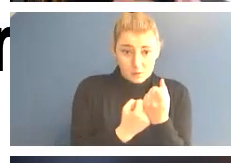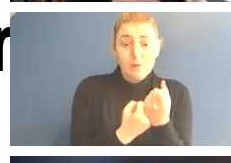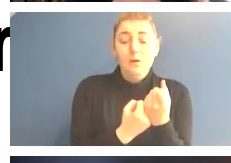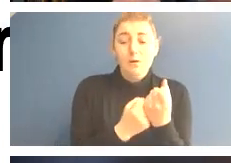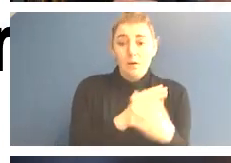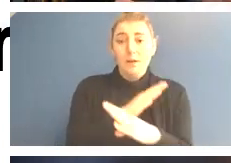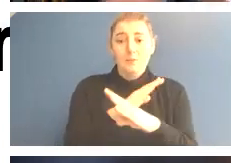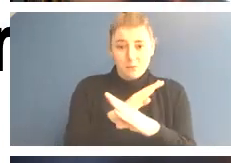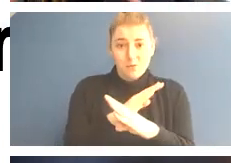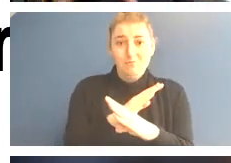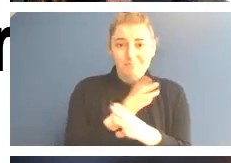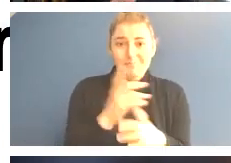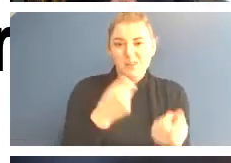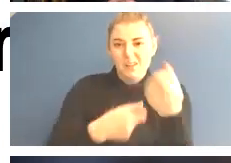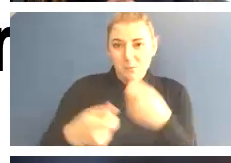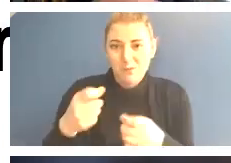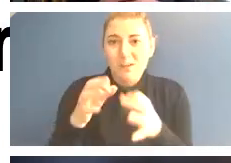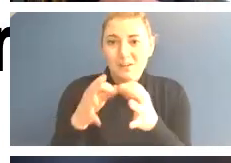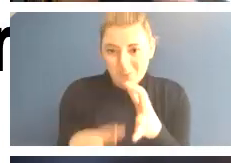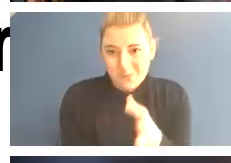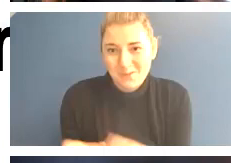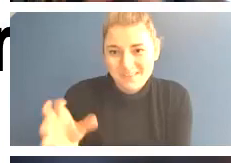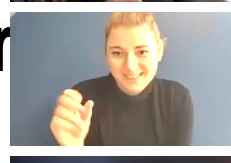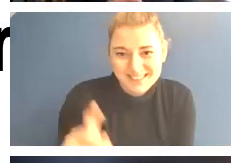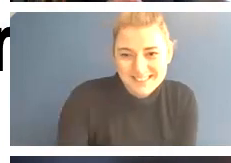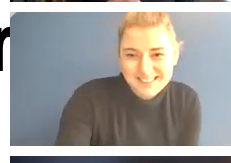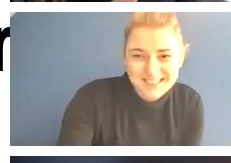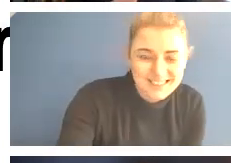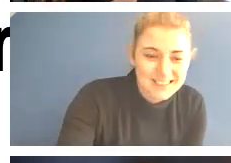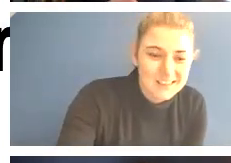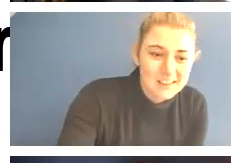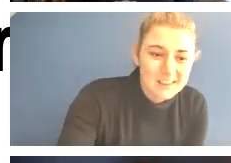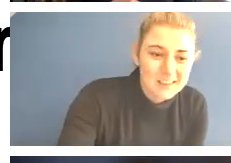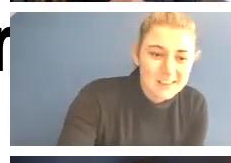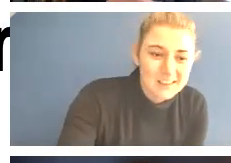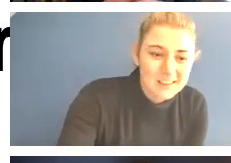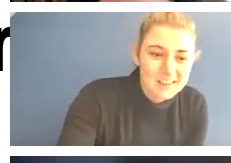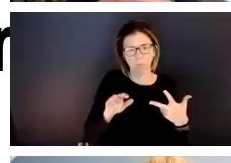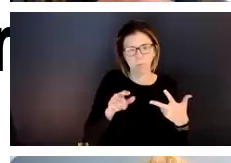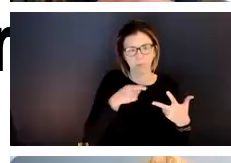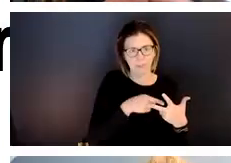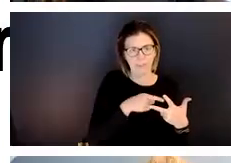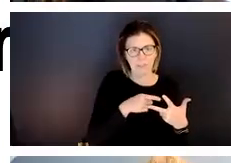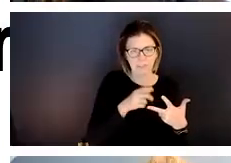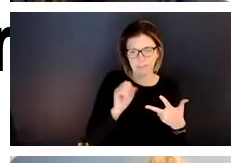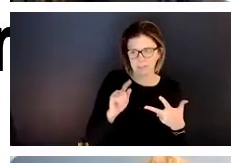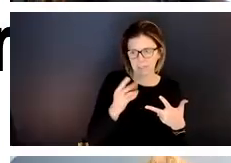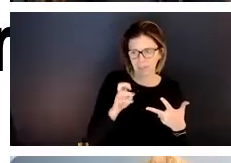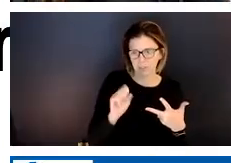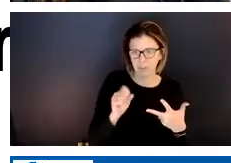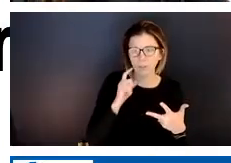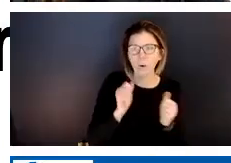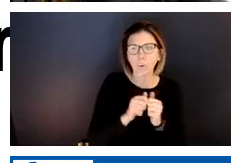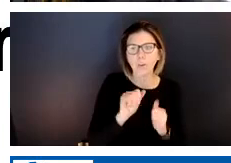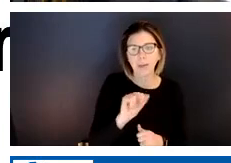at any of these 3 or even all of these 3 stages. With